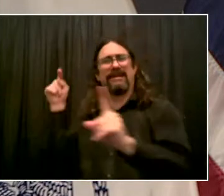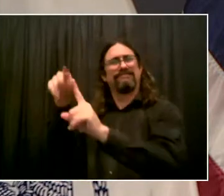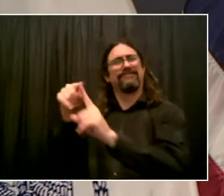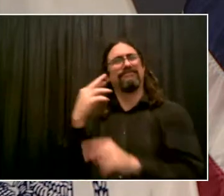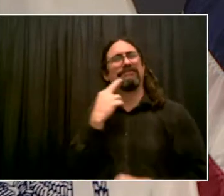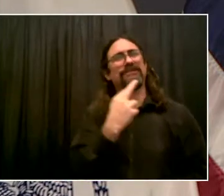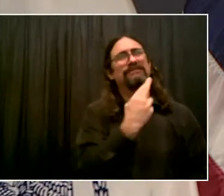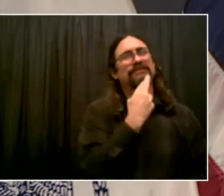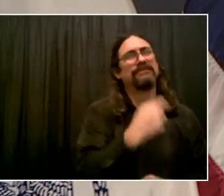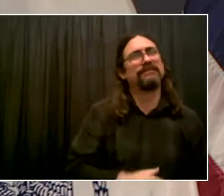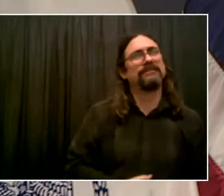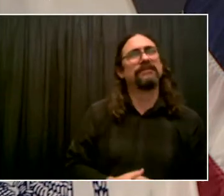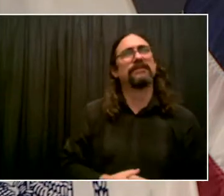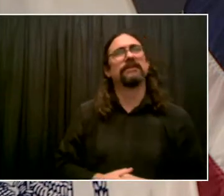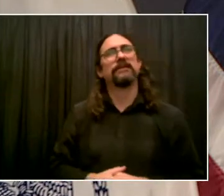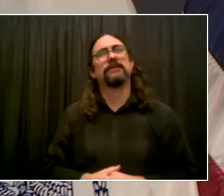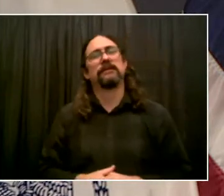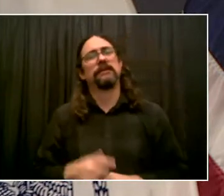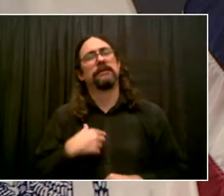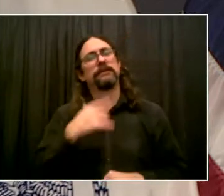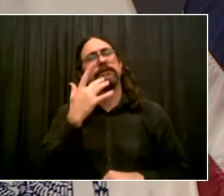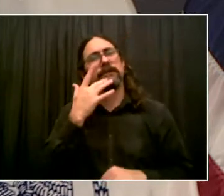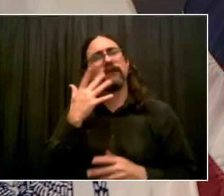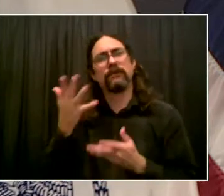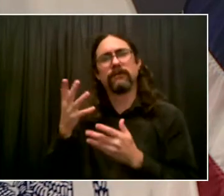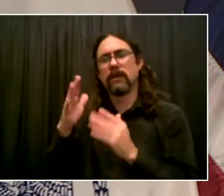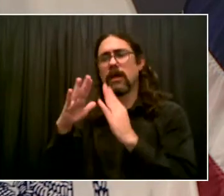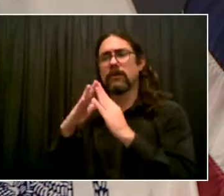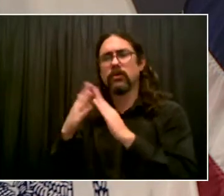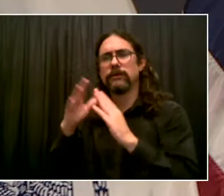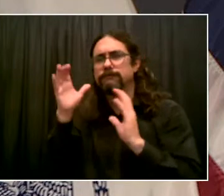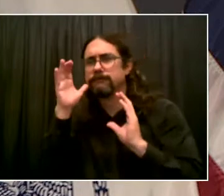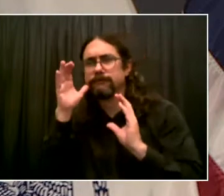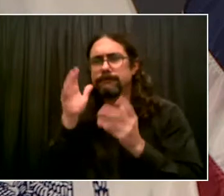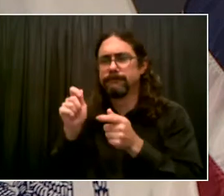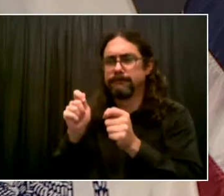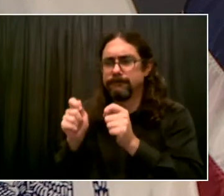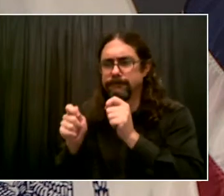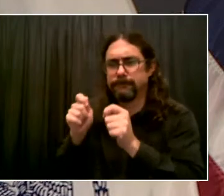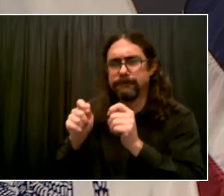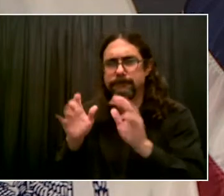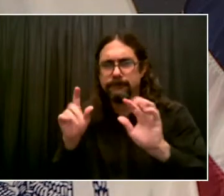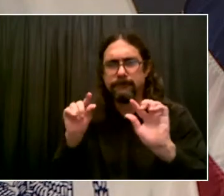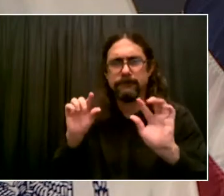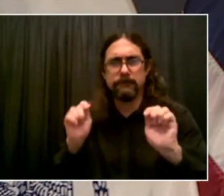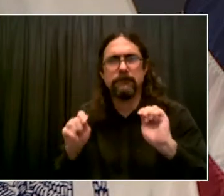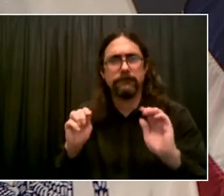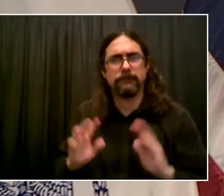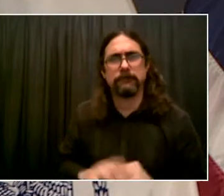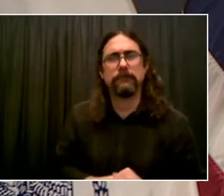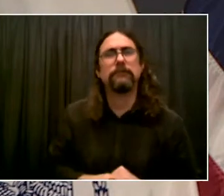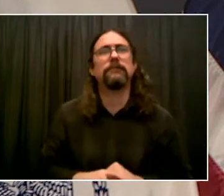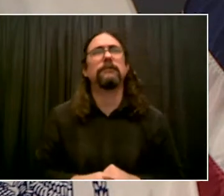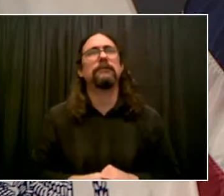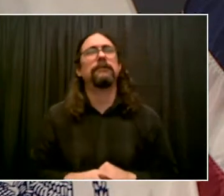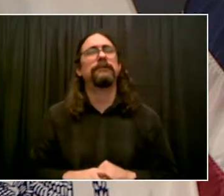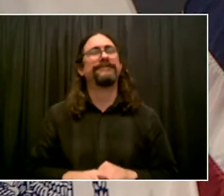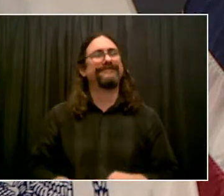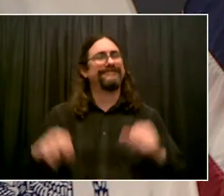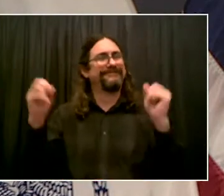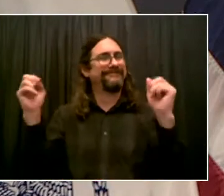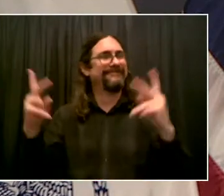to approach it. And I'll conclude by saying, another example, so many of the things we've talked about today, examples of this